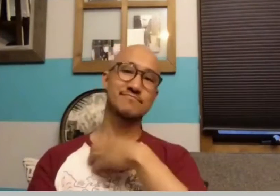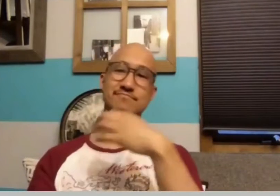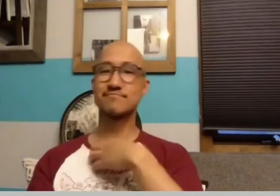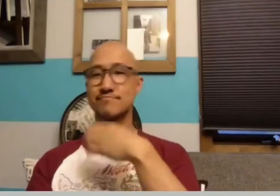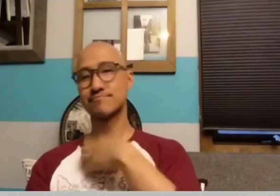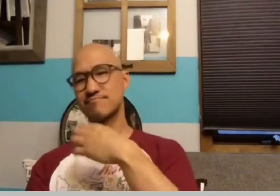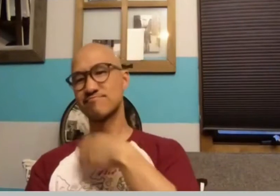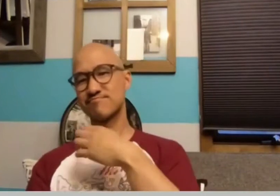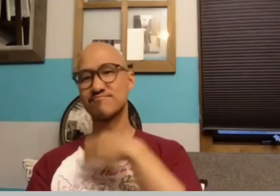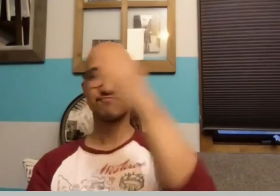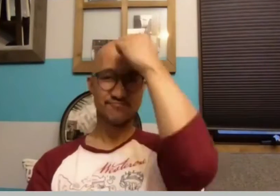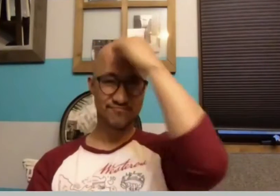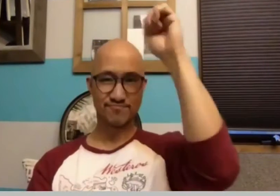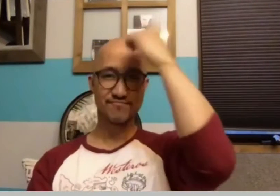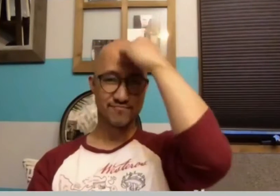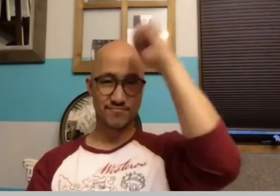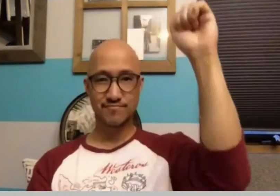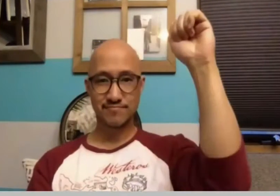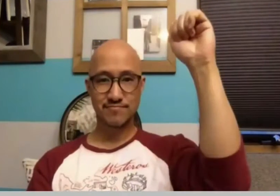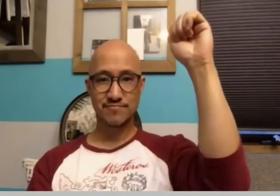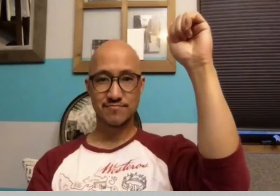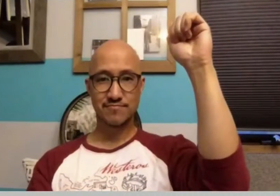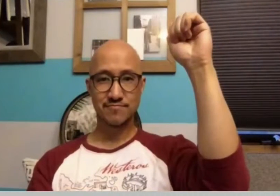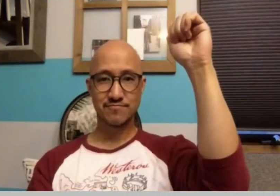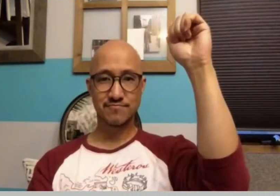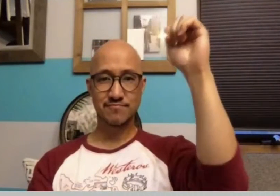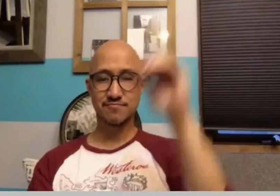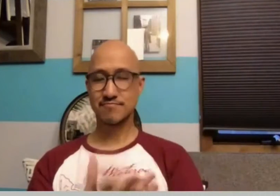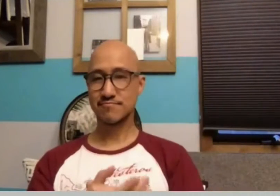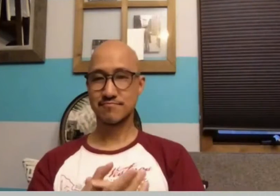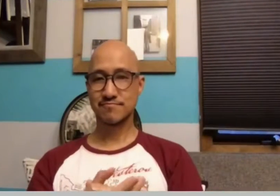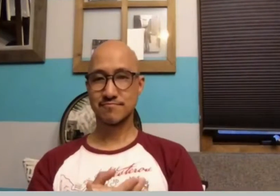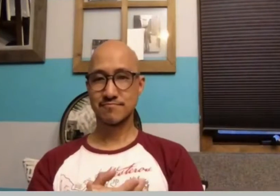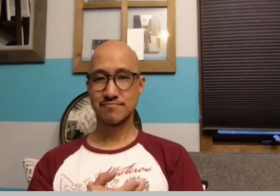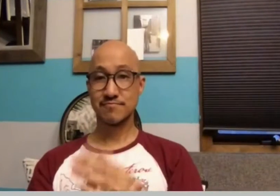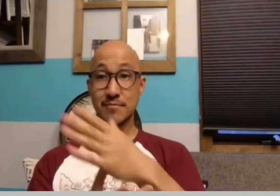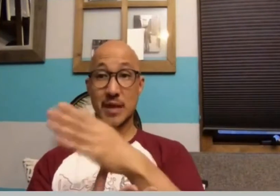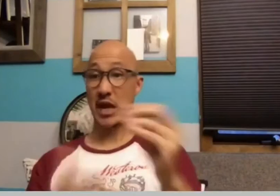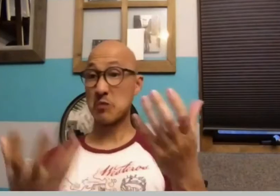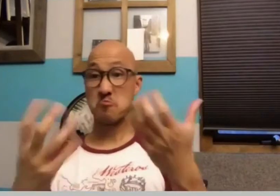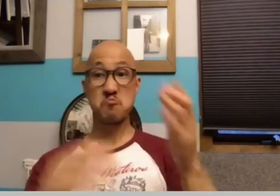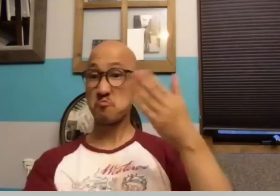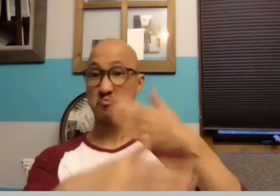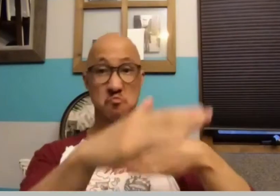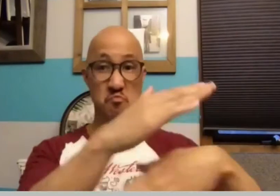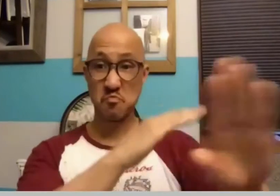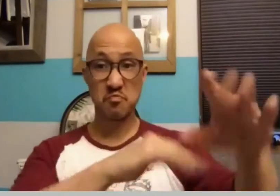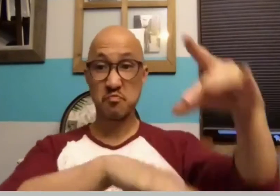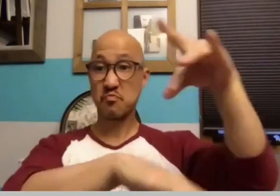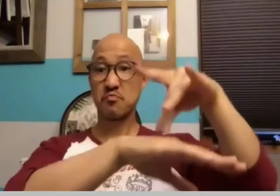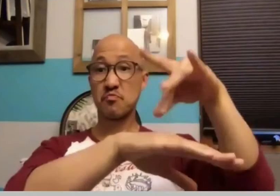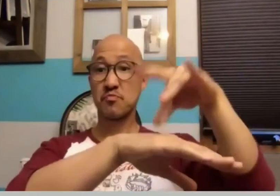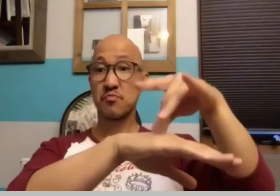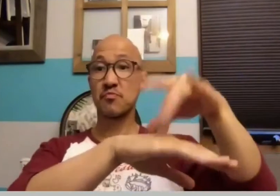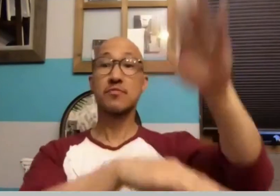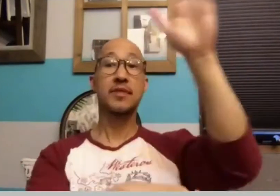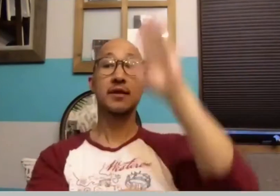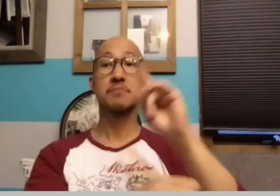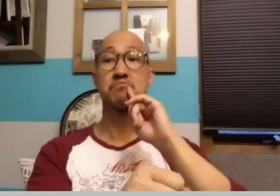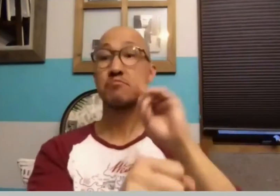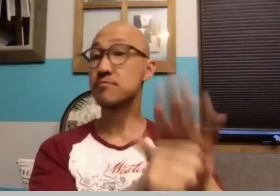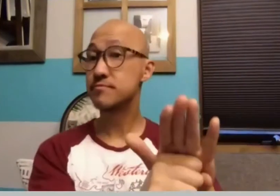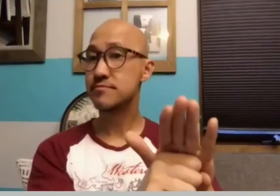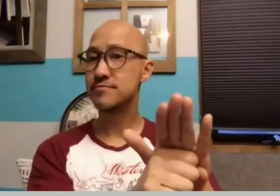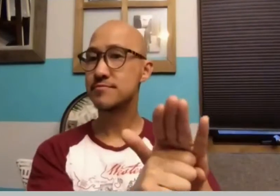to go into the promised land. And they have to, God says, I'm kind of had it with you. I'm going to start a new generation.